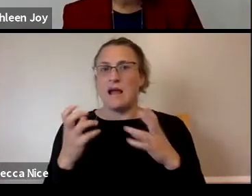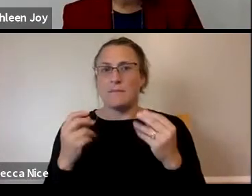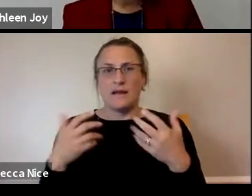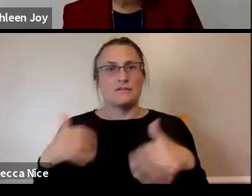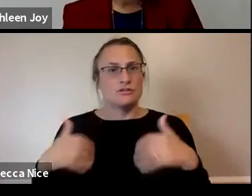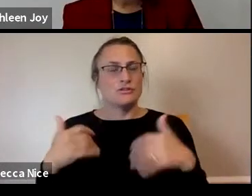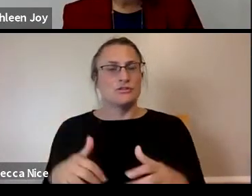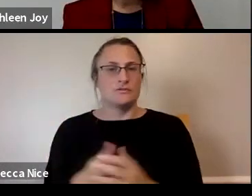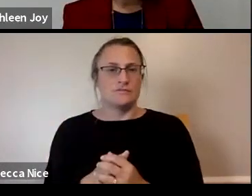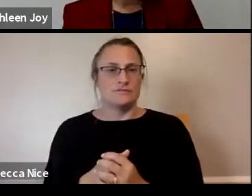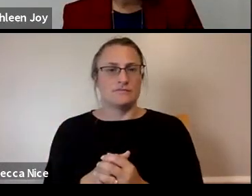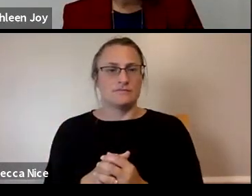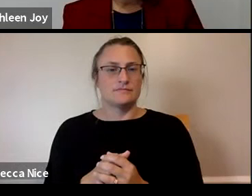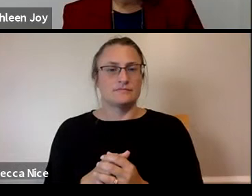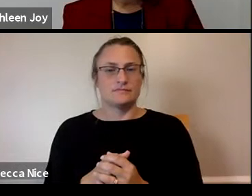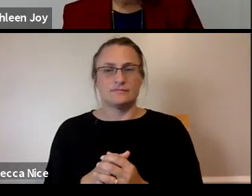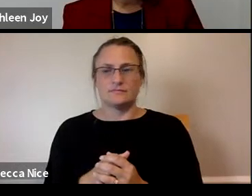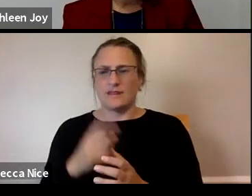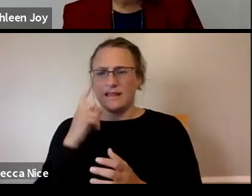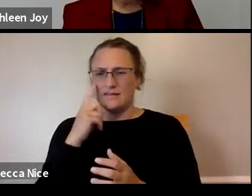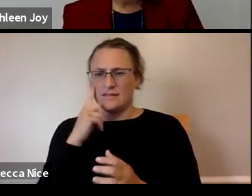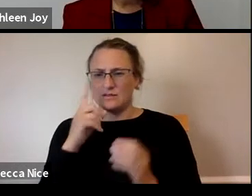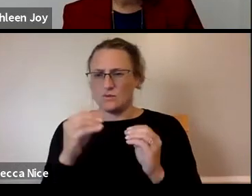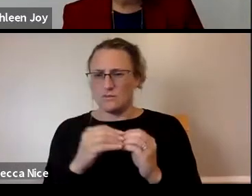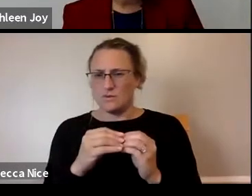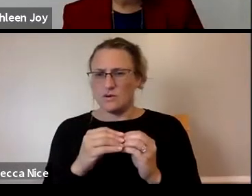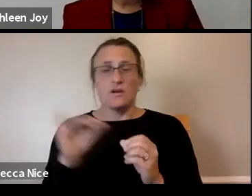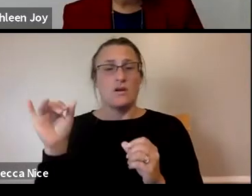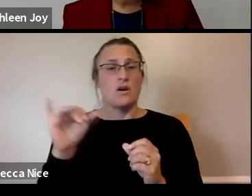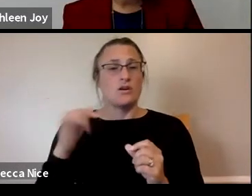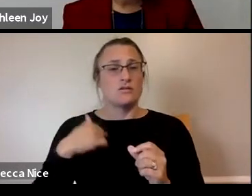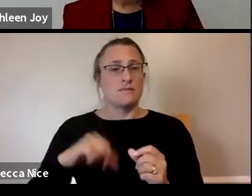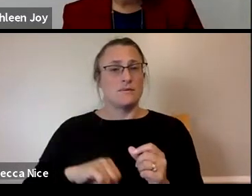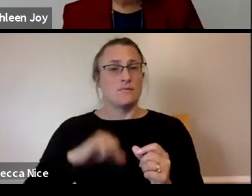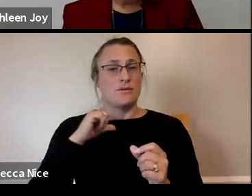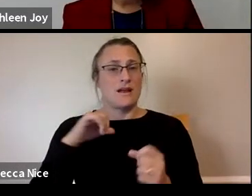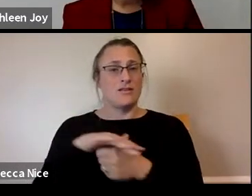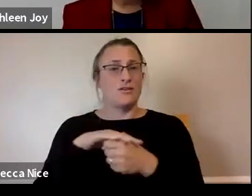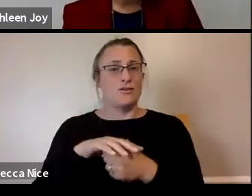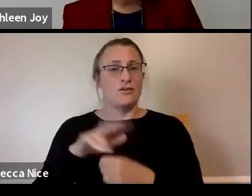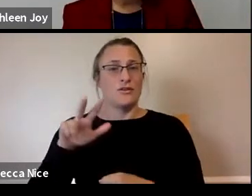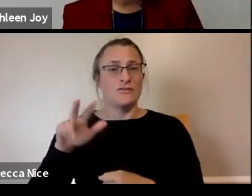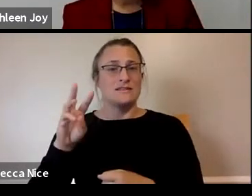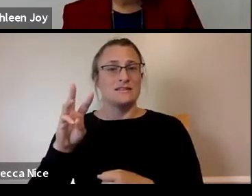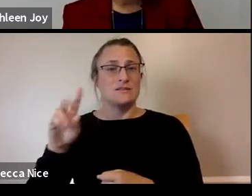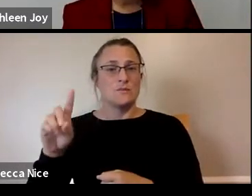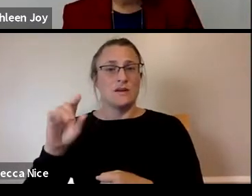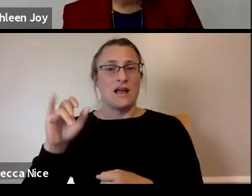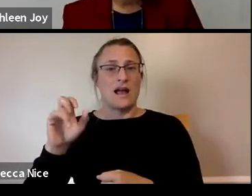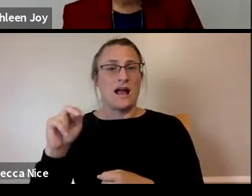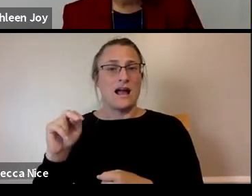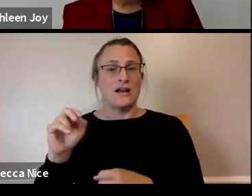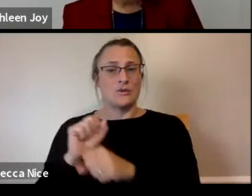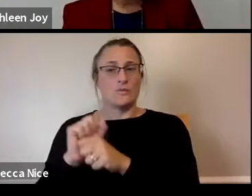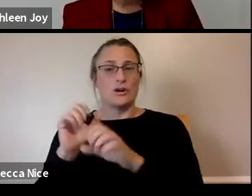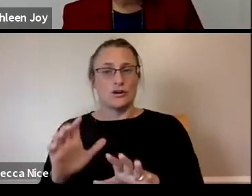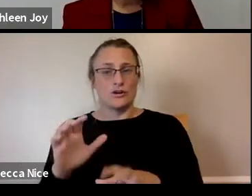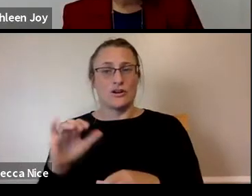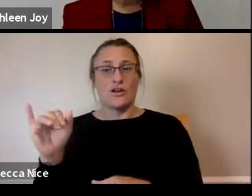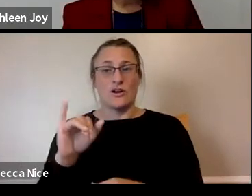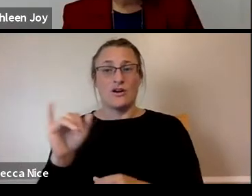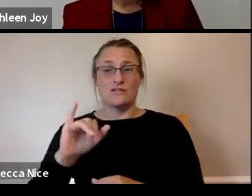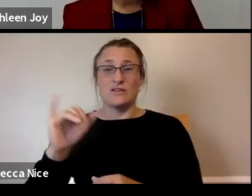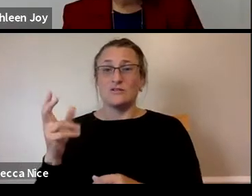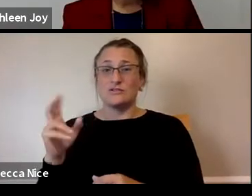Let's see, I just have probably one other thing. I'm a proud local 361 iron worker, as is John Passanisi, who was